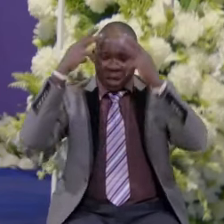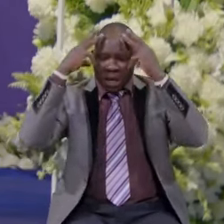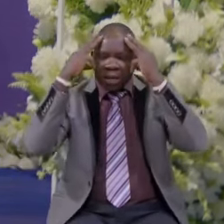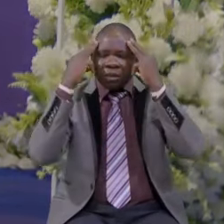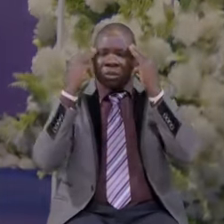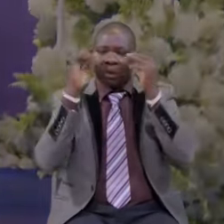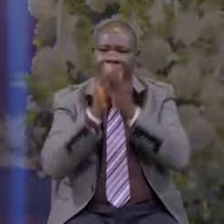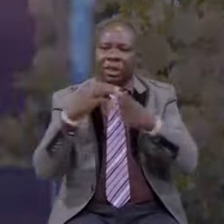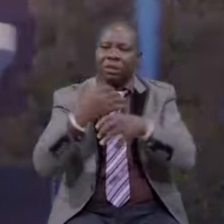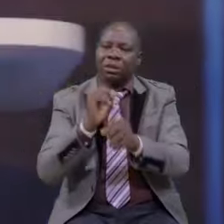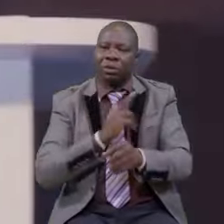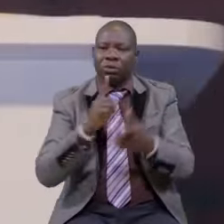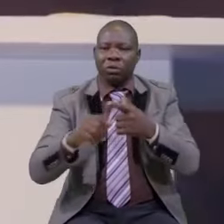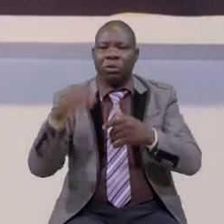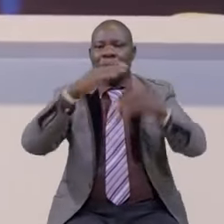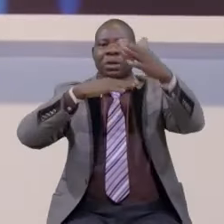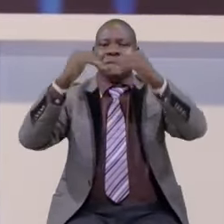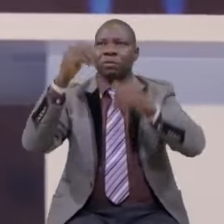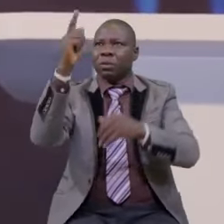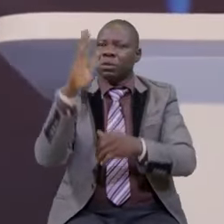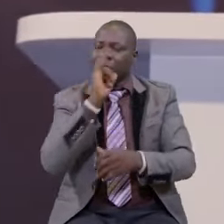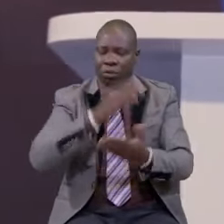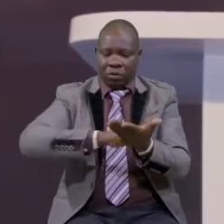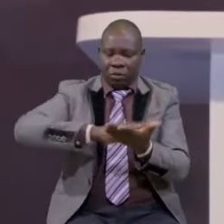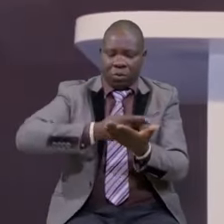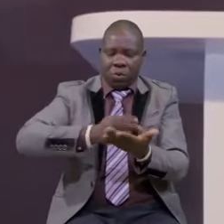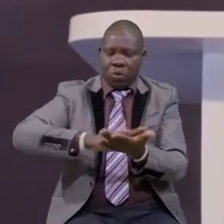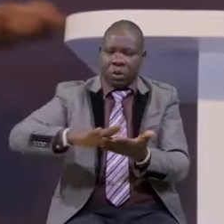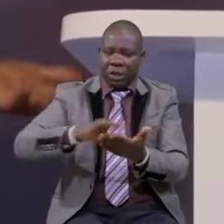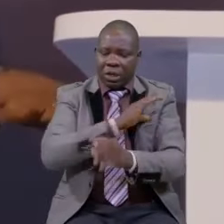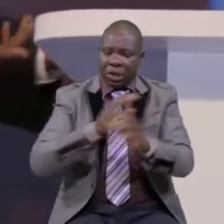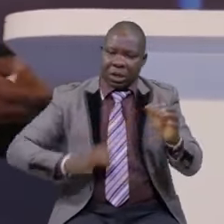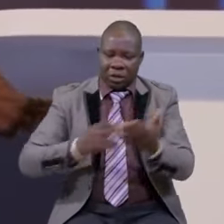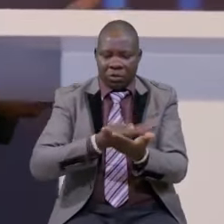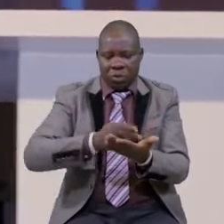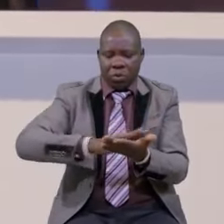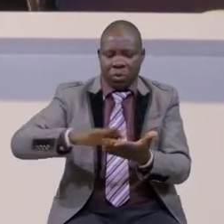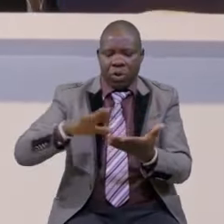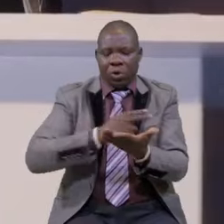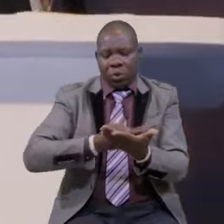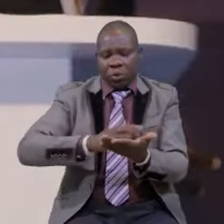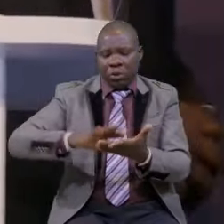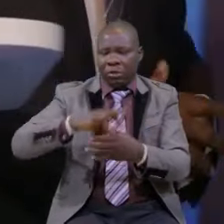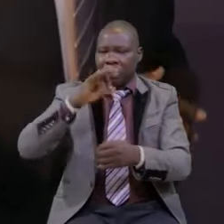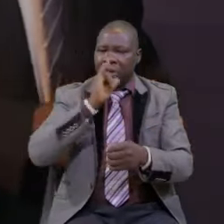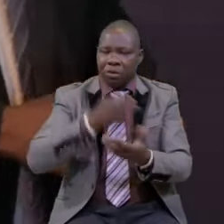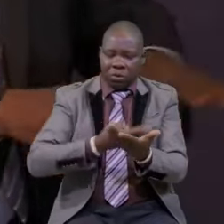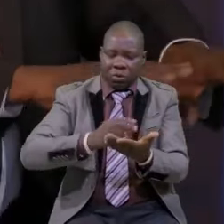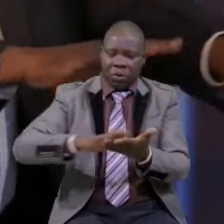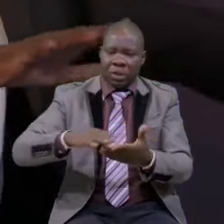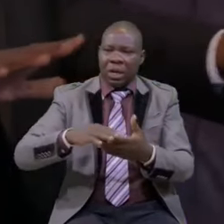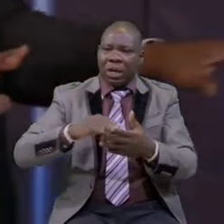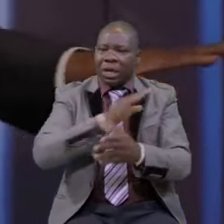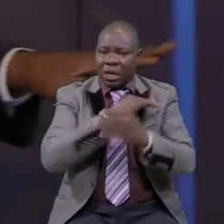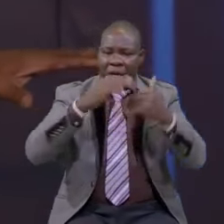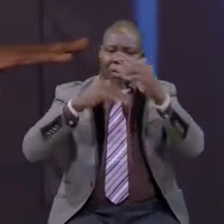us to heaven? God is holy, Christ is holy, the Holy Spirit is holy, and heaven is holy, the angels are holy, and